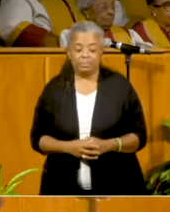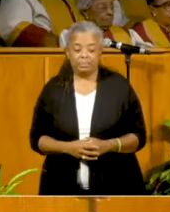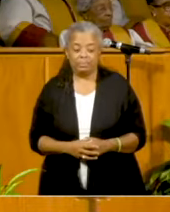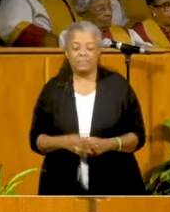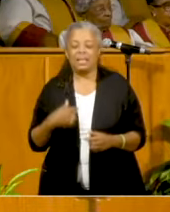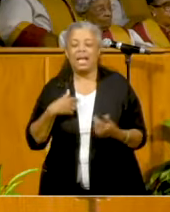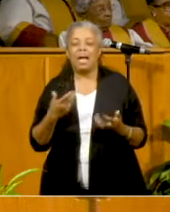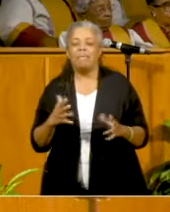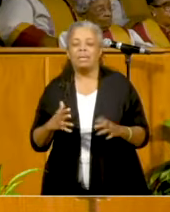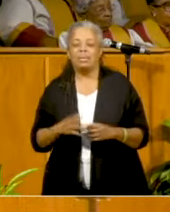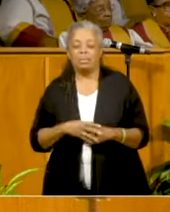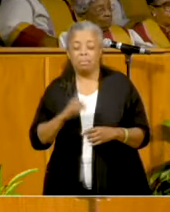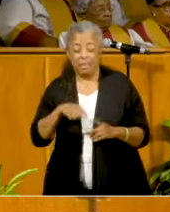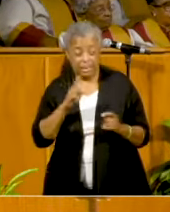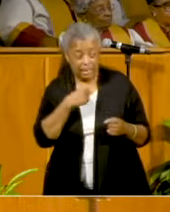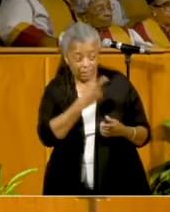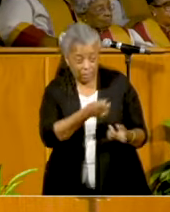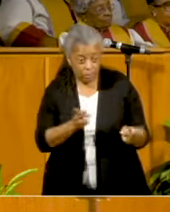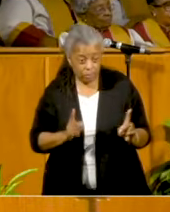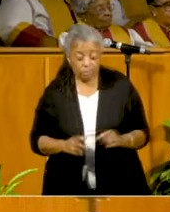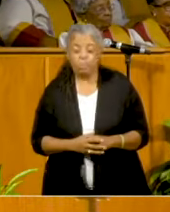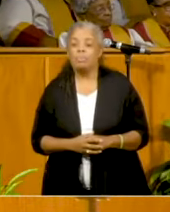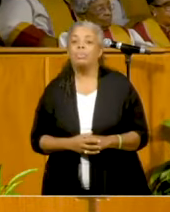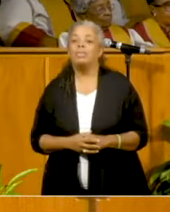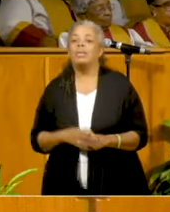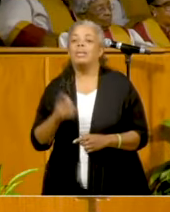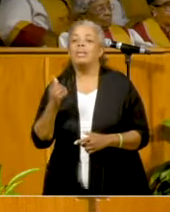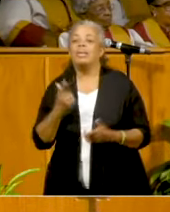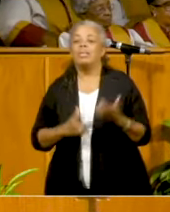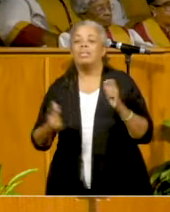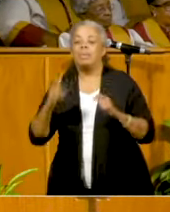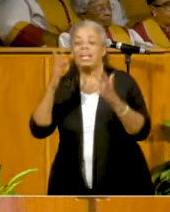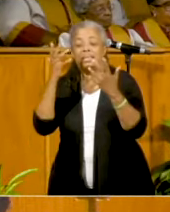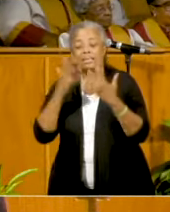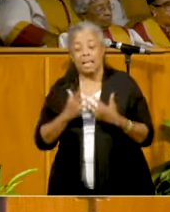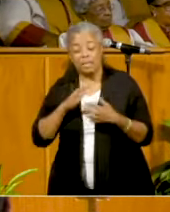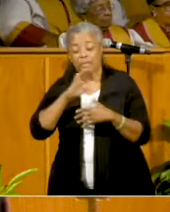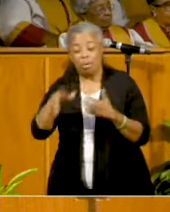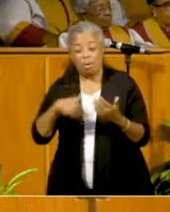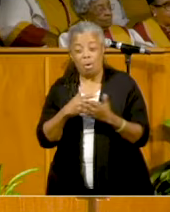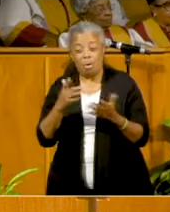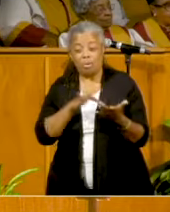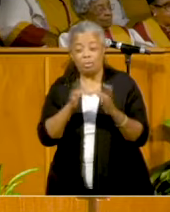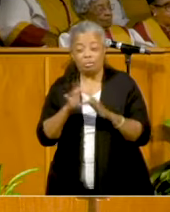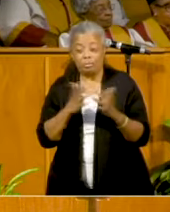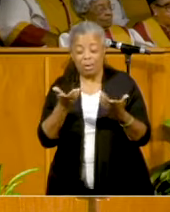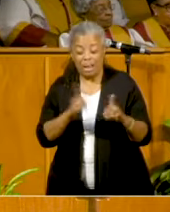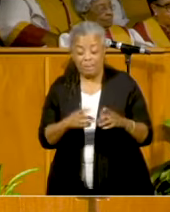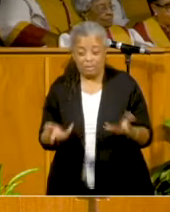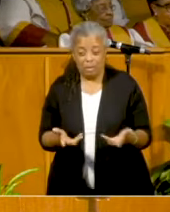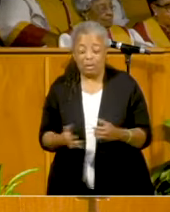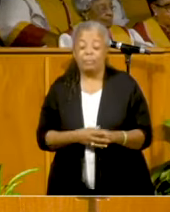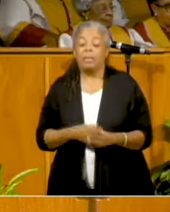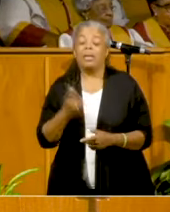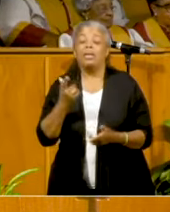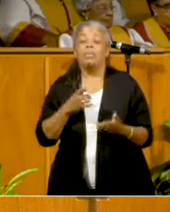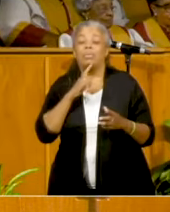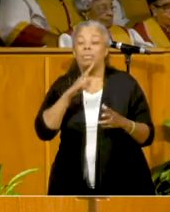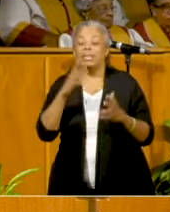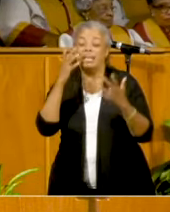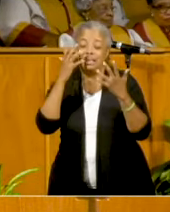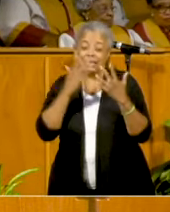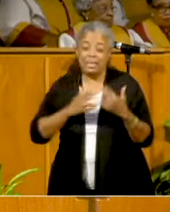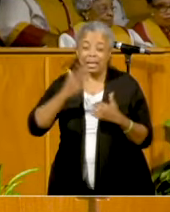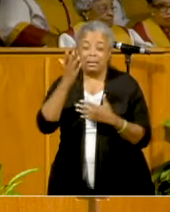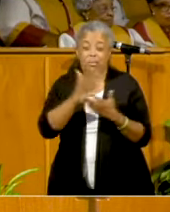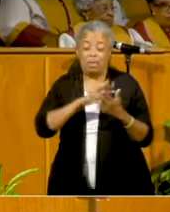I'm done, but Dr. Gunn, can I share with you the greatest tragedy in all of Scripture? It happens right here. The greatest tragedy